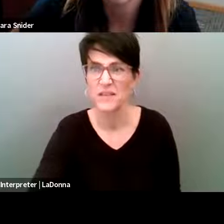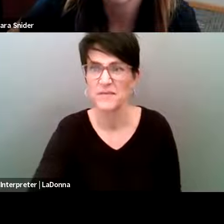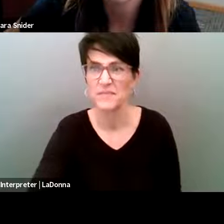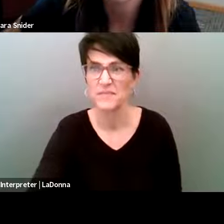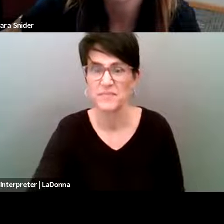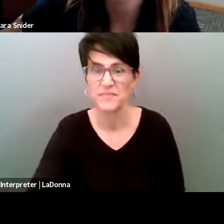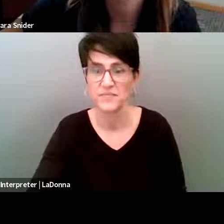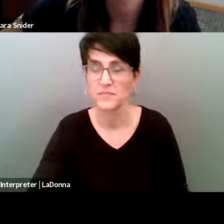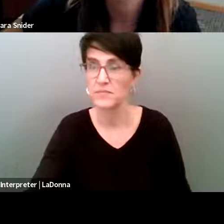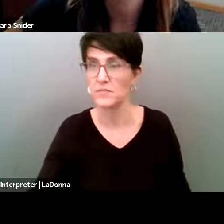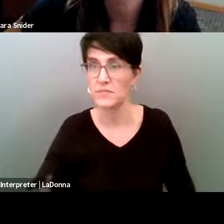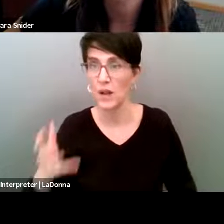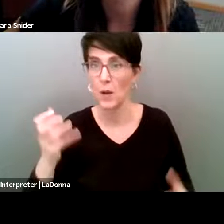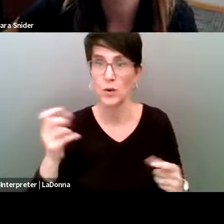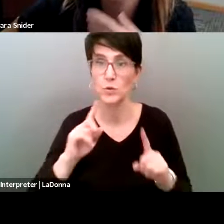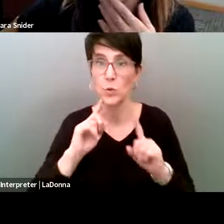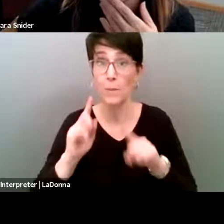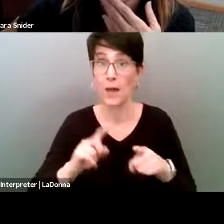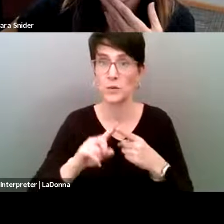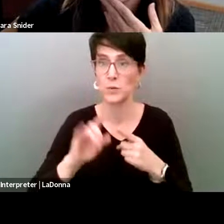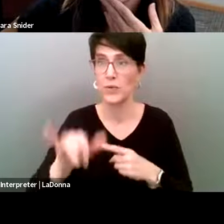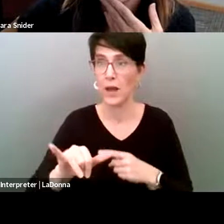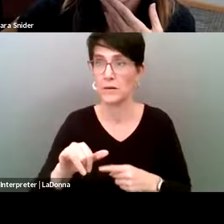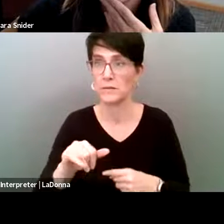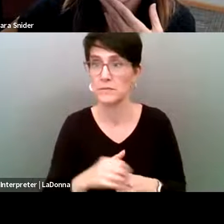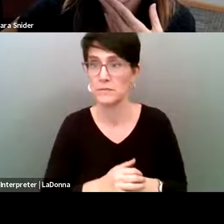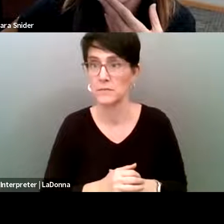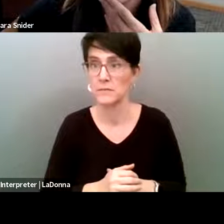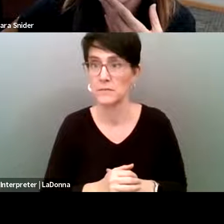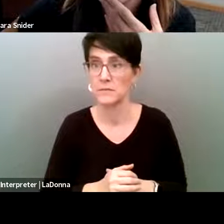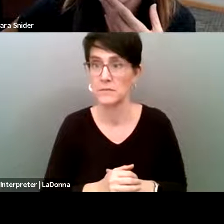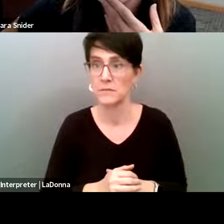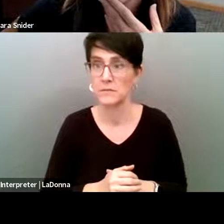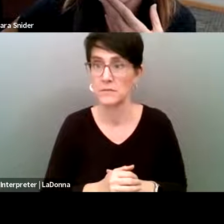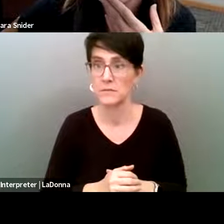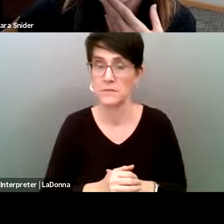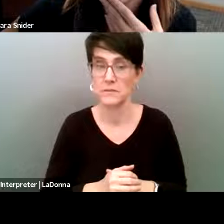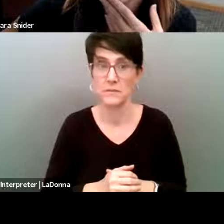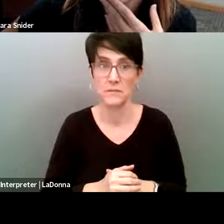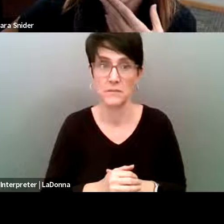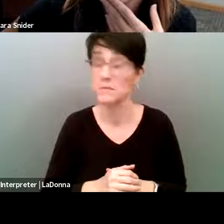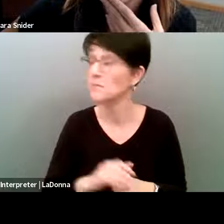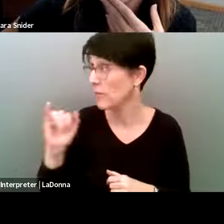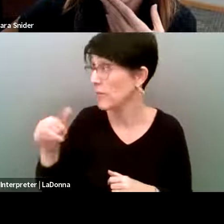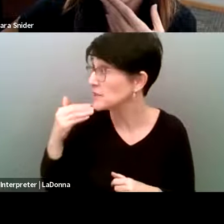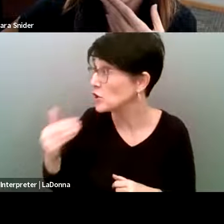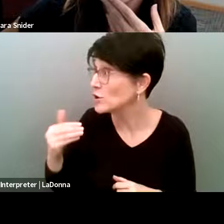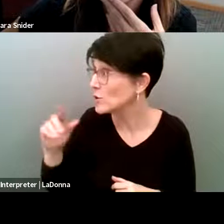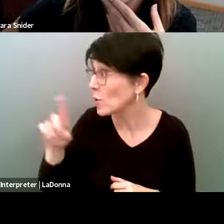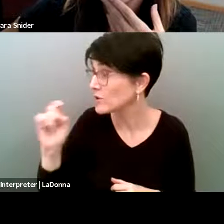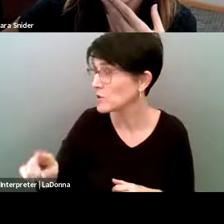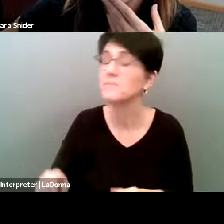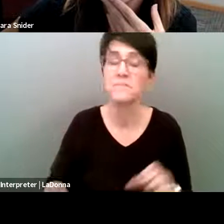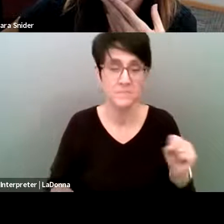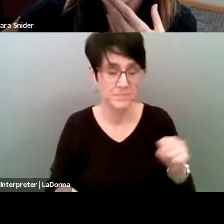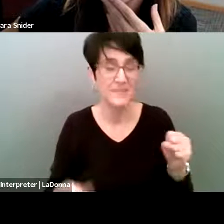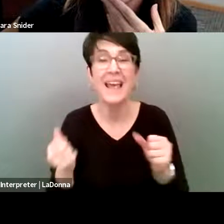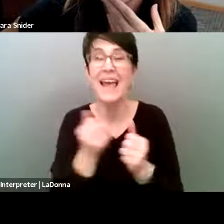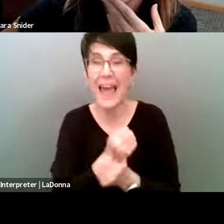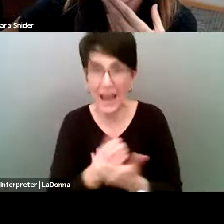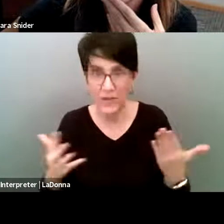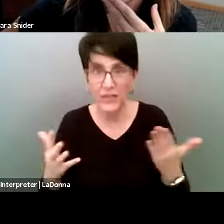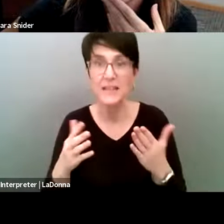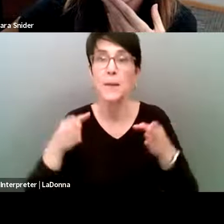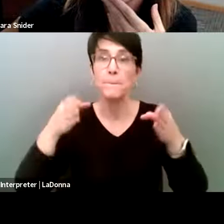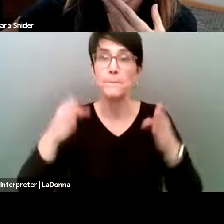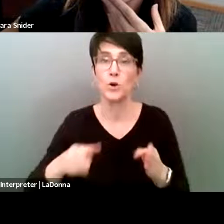I just wanted to reply to that. I don't know if that person's still on, but everything we, it's a good question. Yeah, everything we do is person-centered.